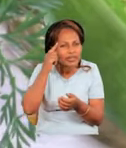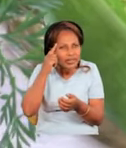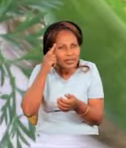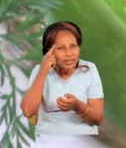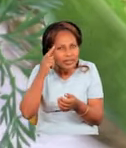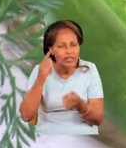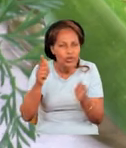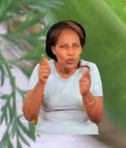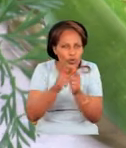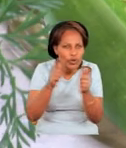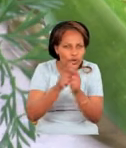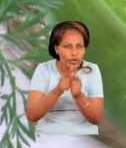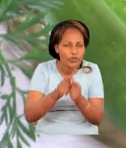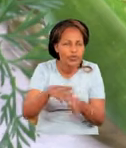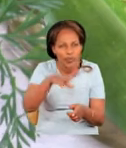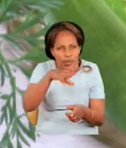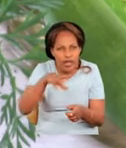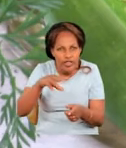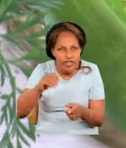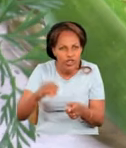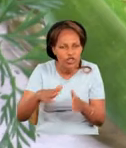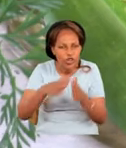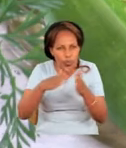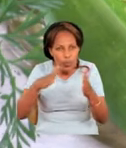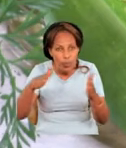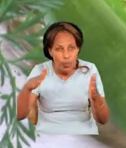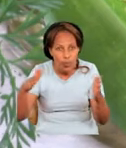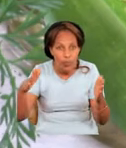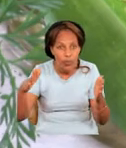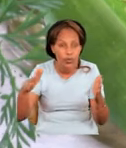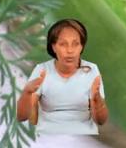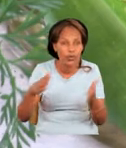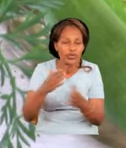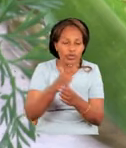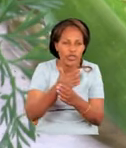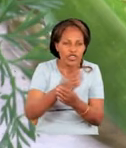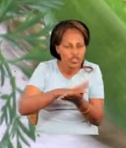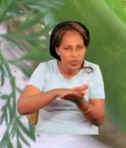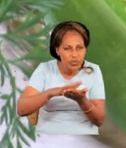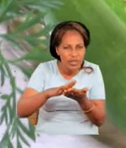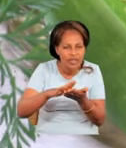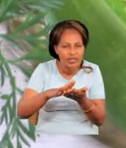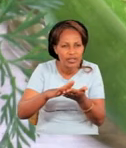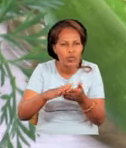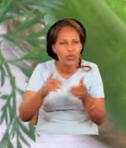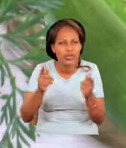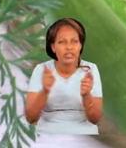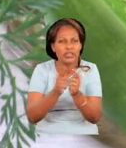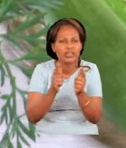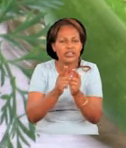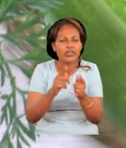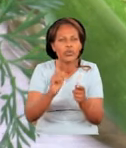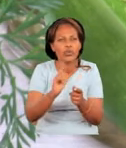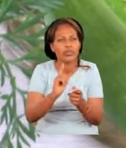sunlight and having a broad and flat surface in a leaf.